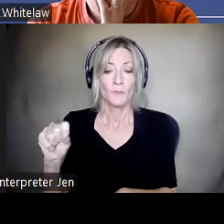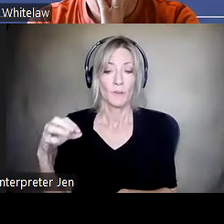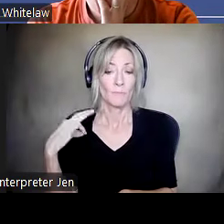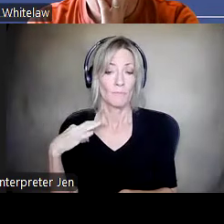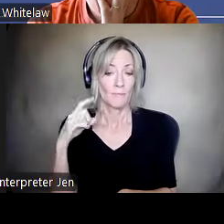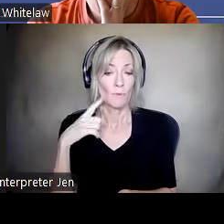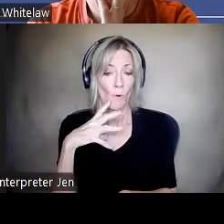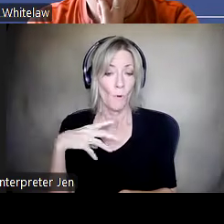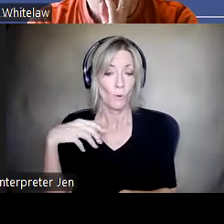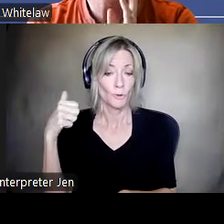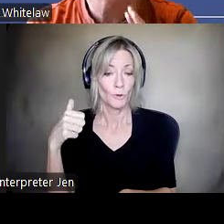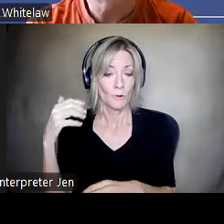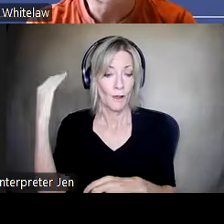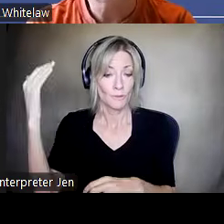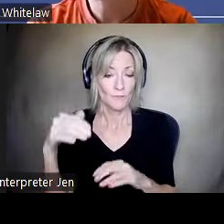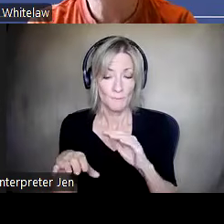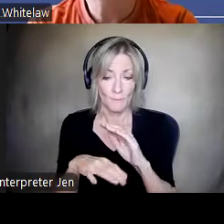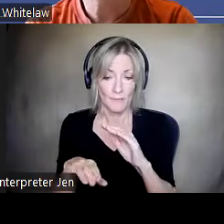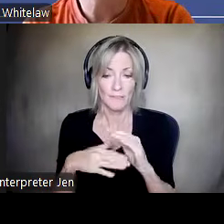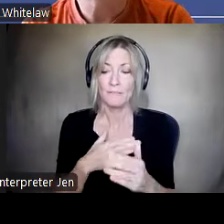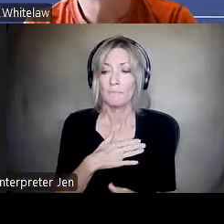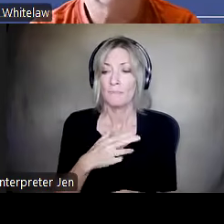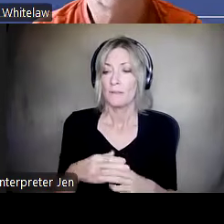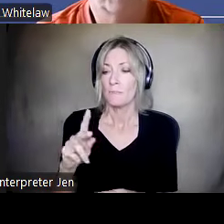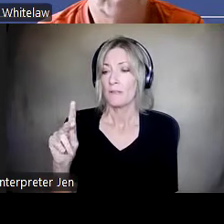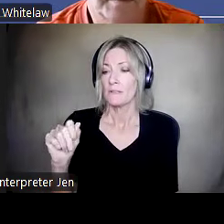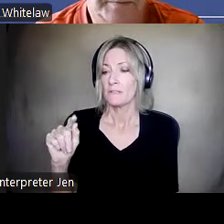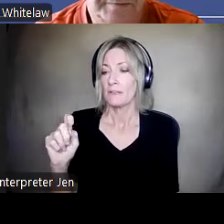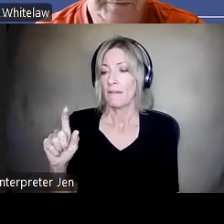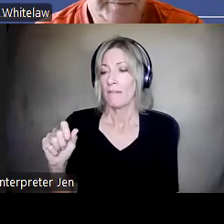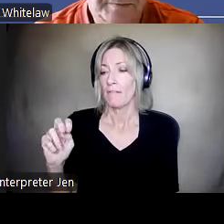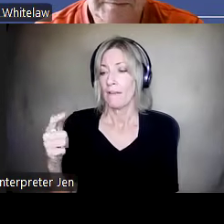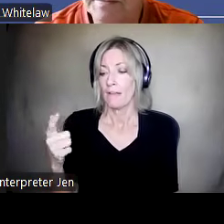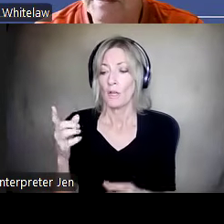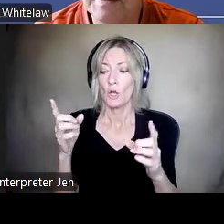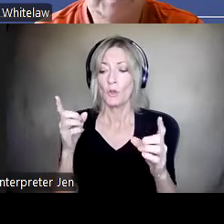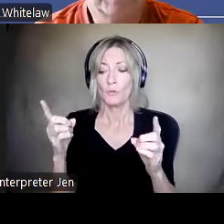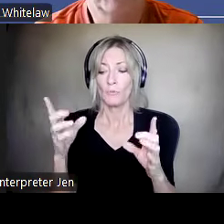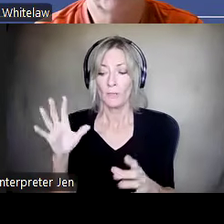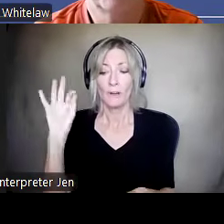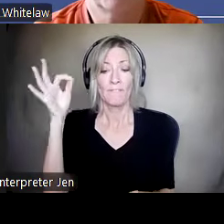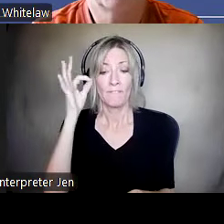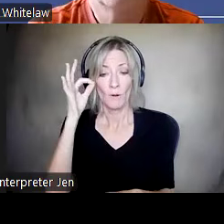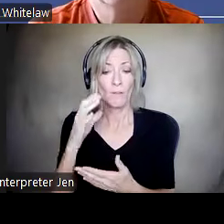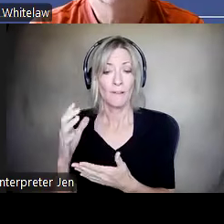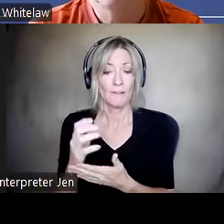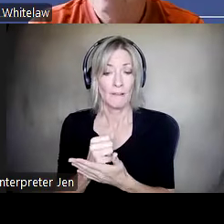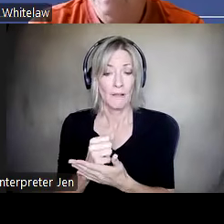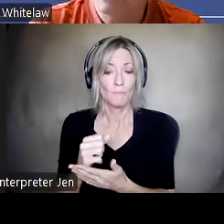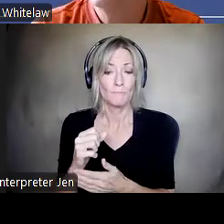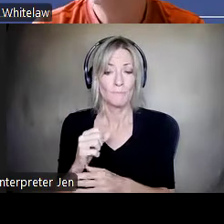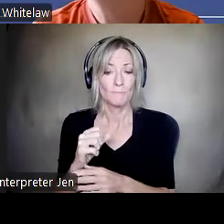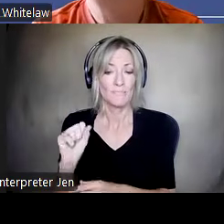Adults Basics. I'm Kate Lang, Director of Federal Income Security on